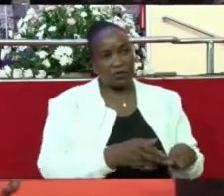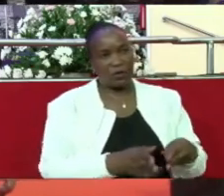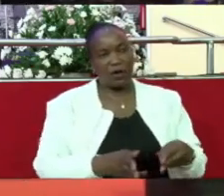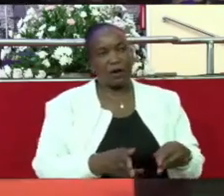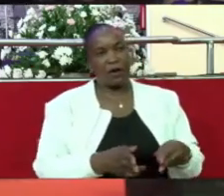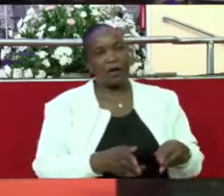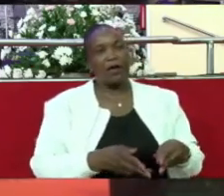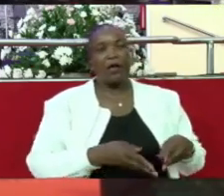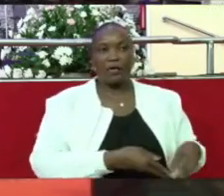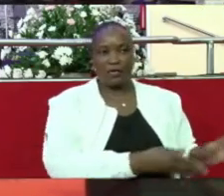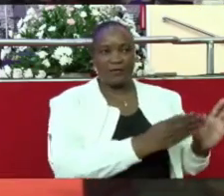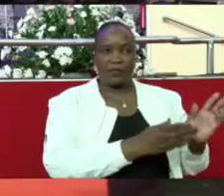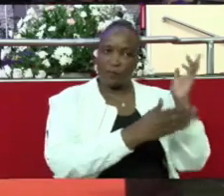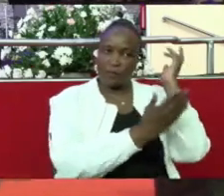bad